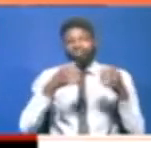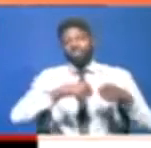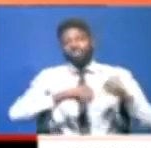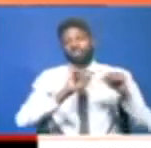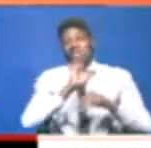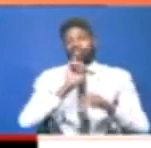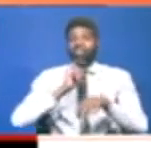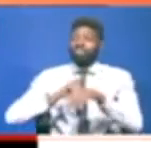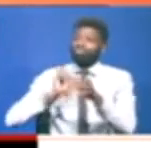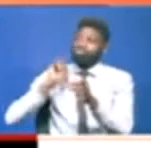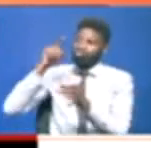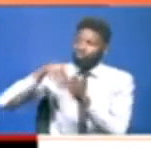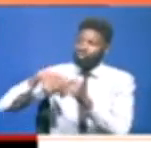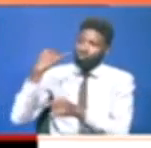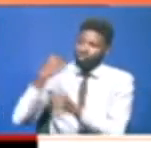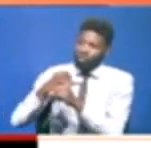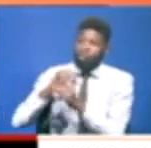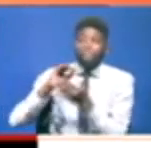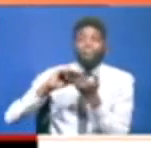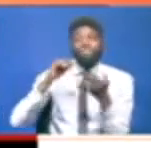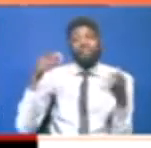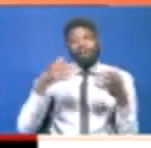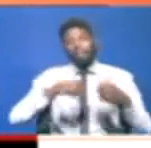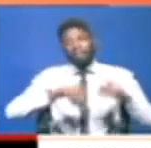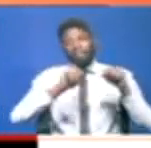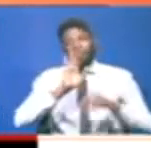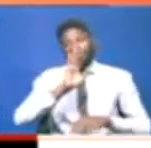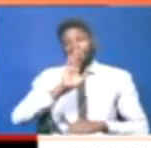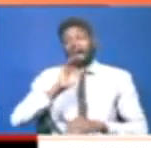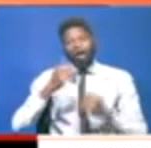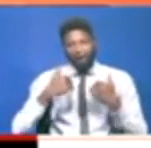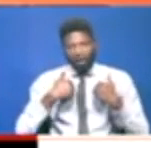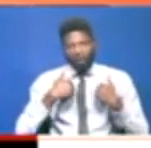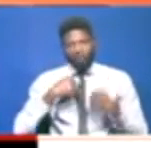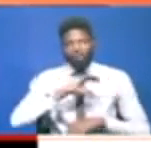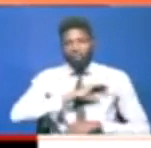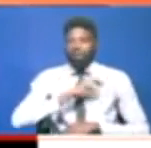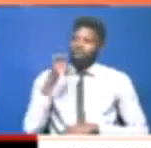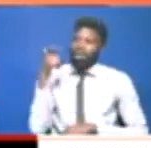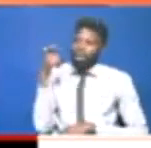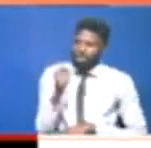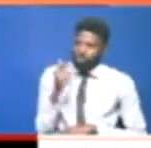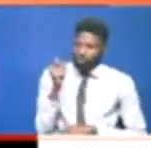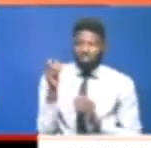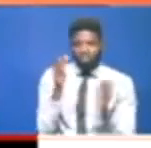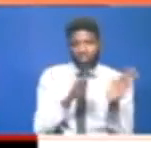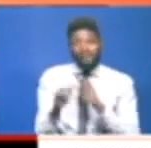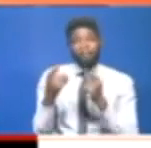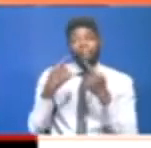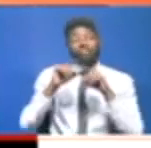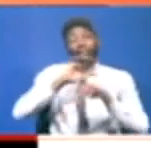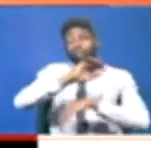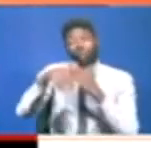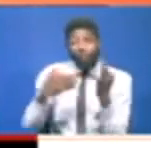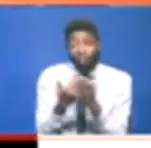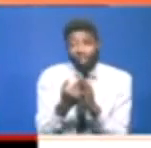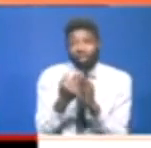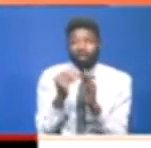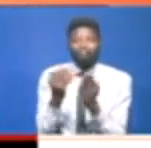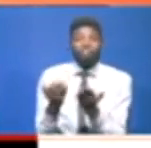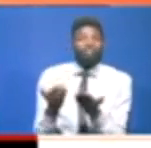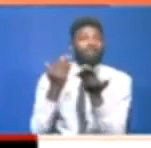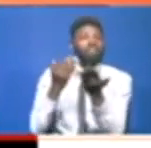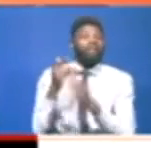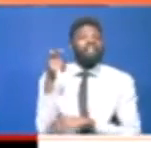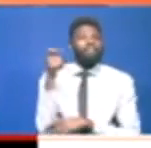employment, you'll find that most employers have that provision. Though not all employers provide pension. But in that